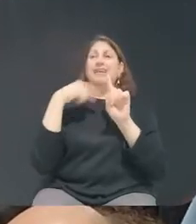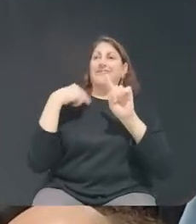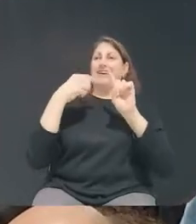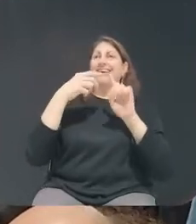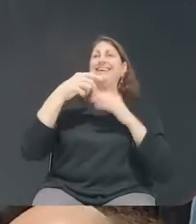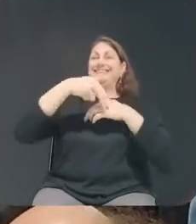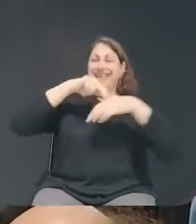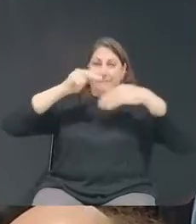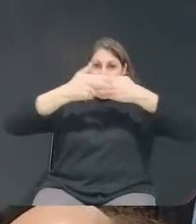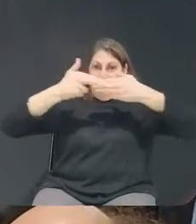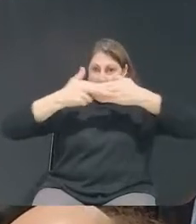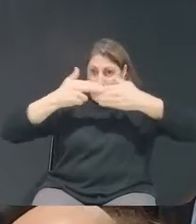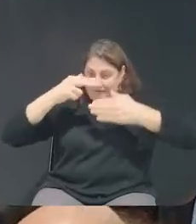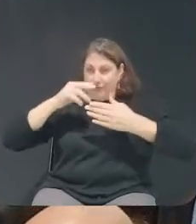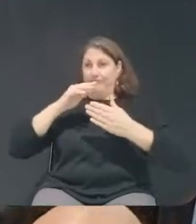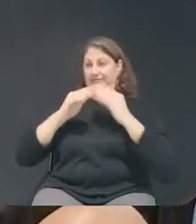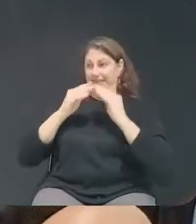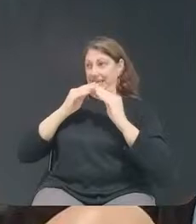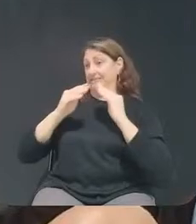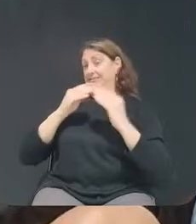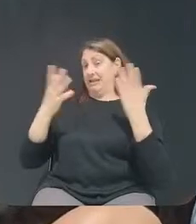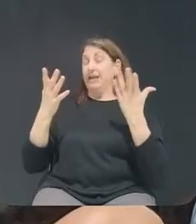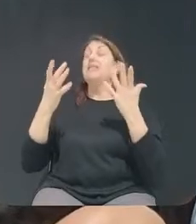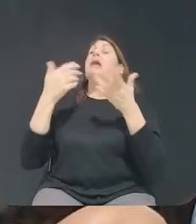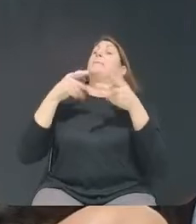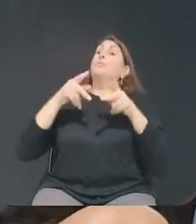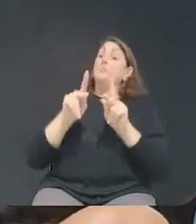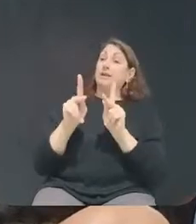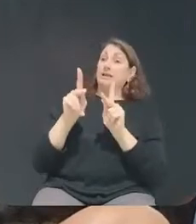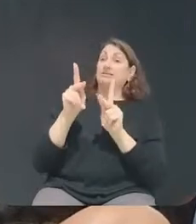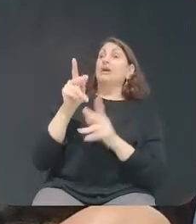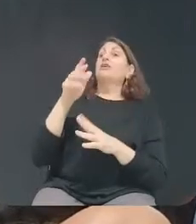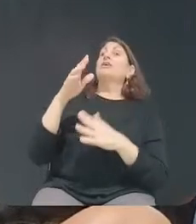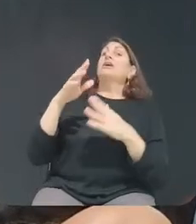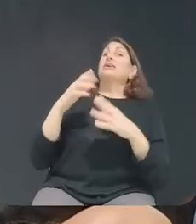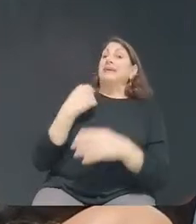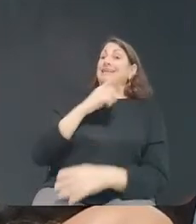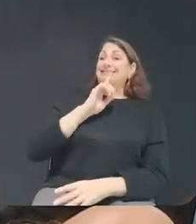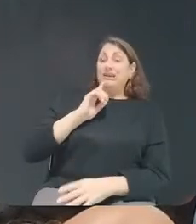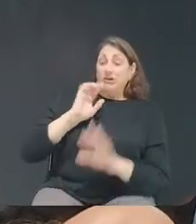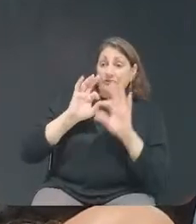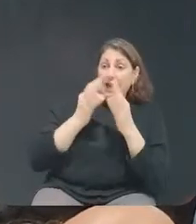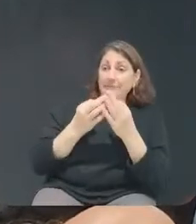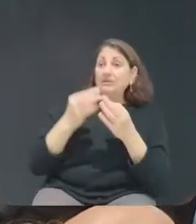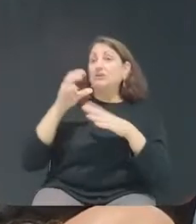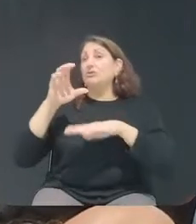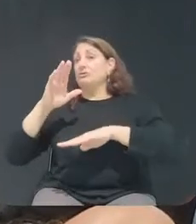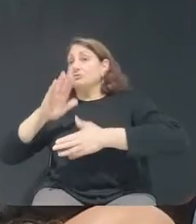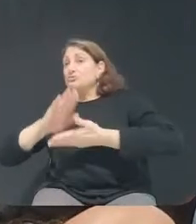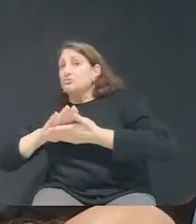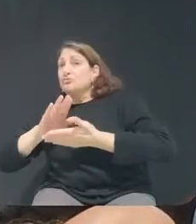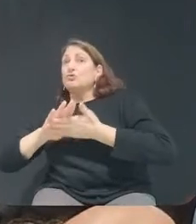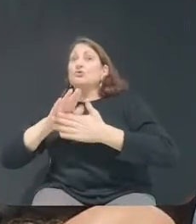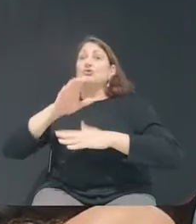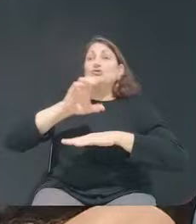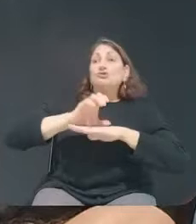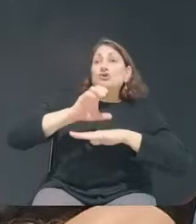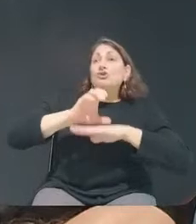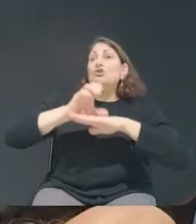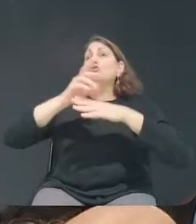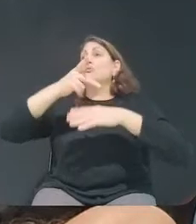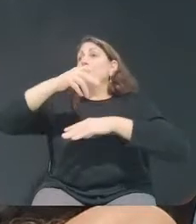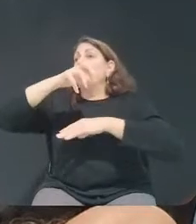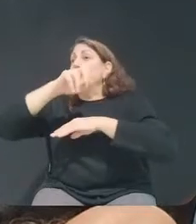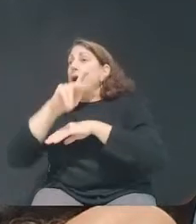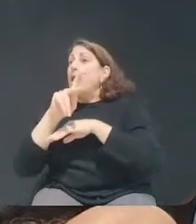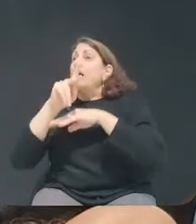residence districts permitted single-family dwellings, public schools, private schools, churches, parks, libraries, conservatories, and railroad stations, among